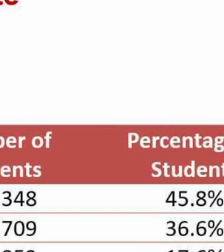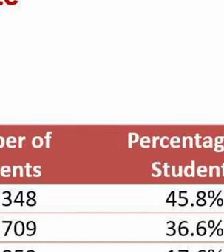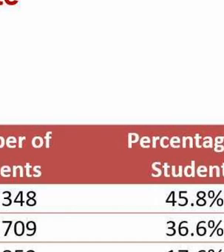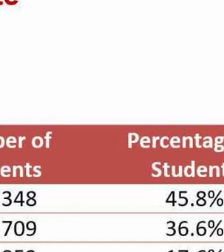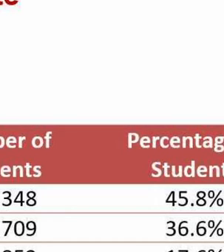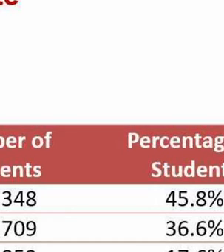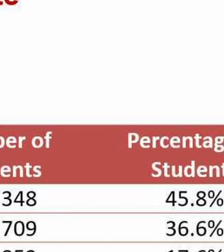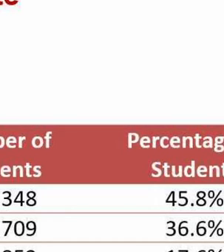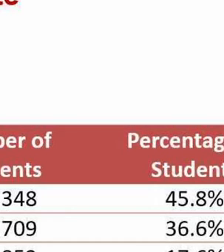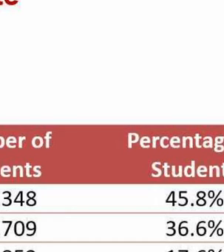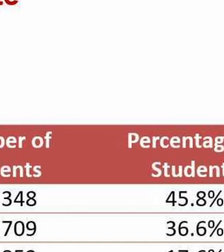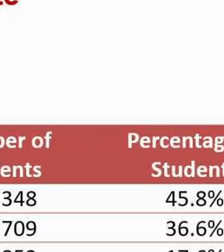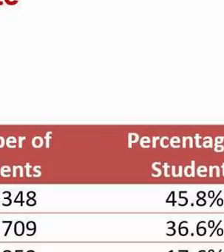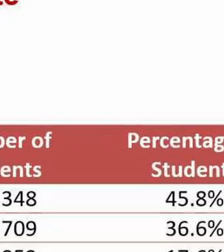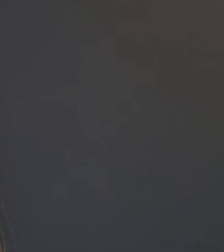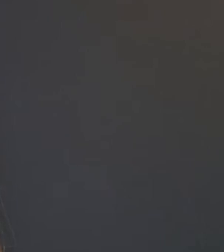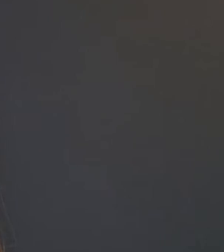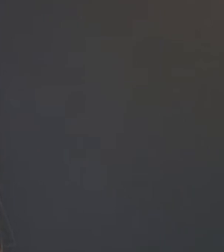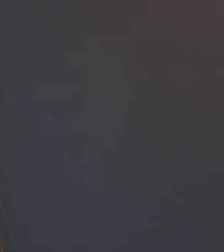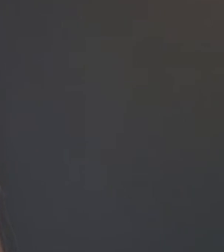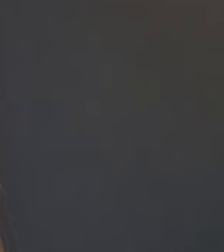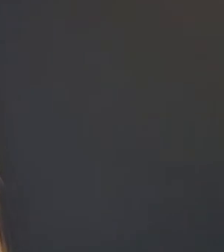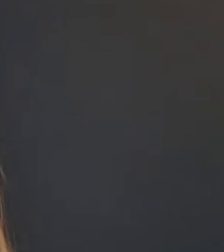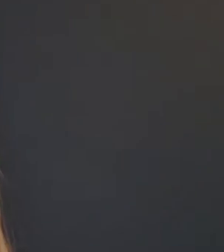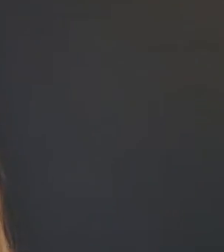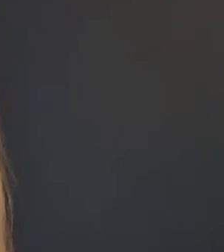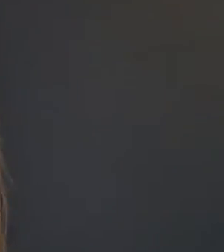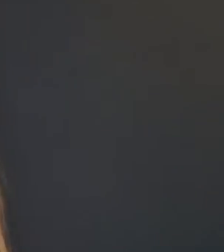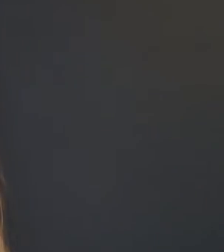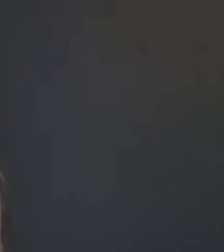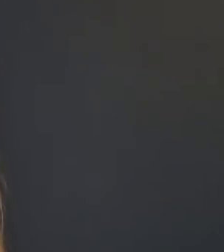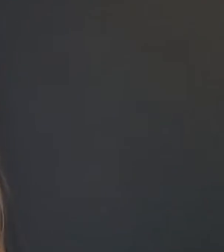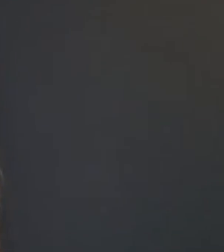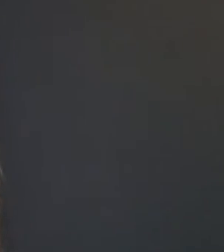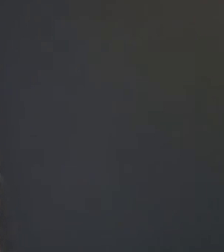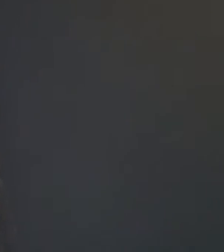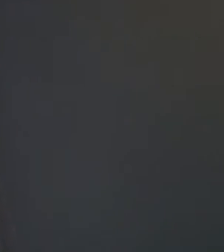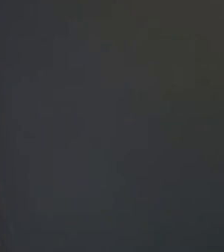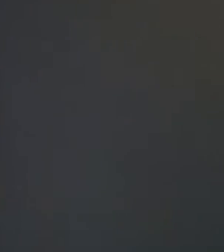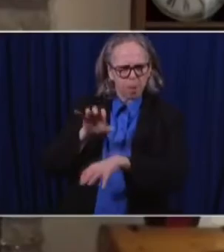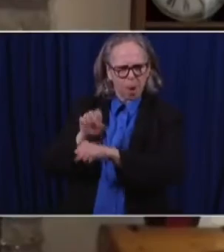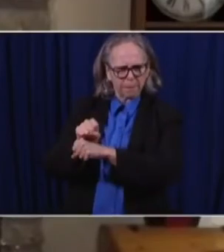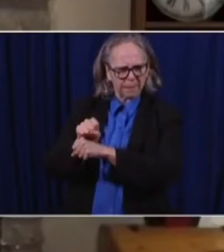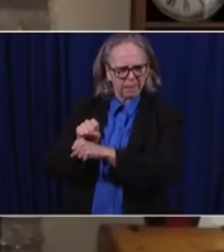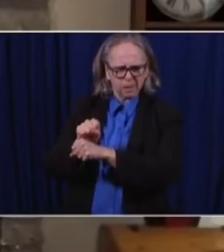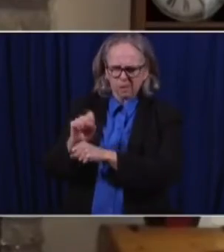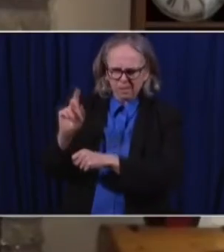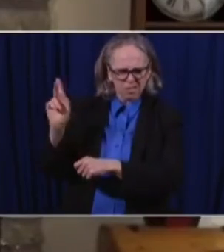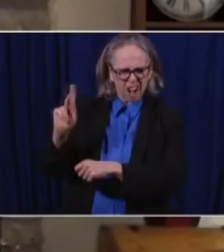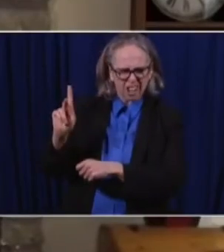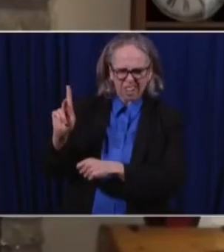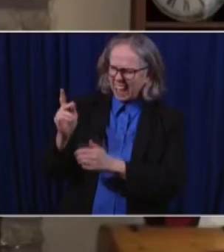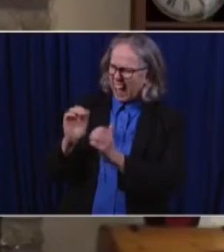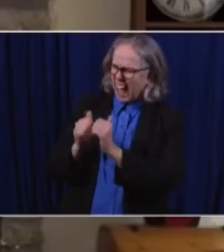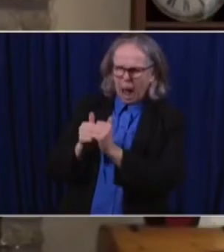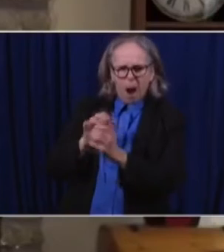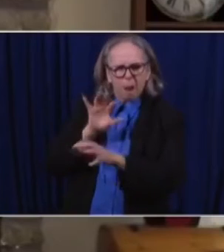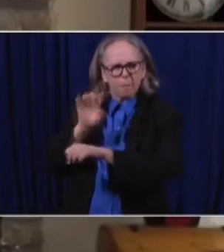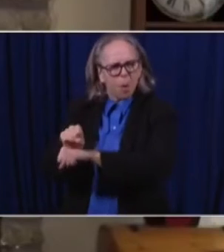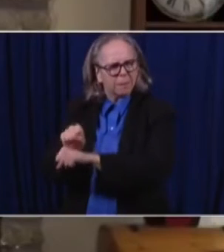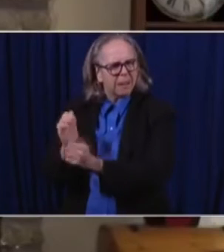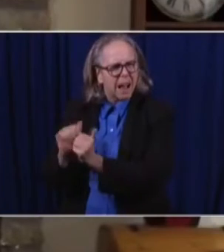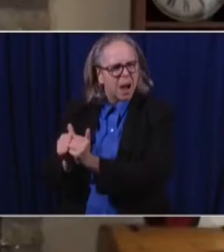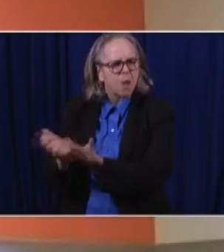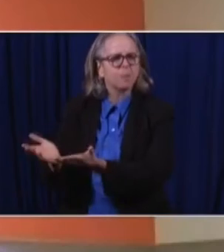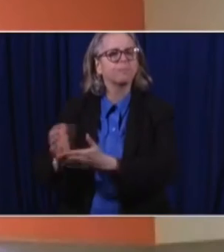almost perfect thirds. But how will the process work for teachers and other school staff? Well, the state is keeping it separate